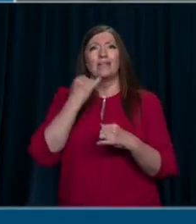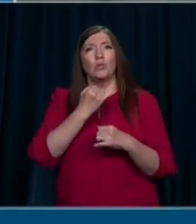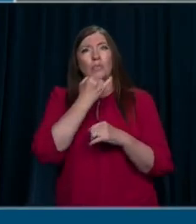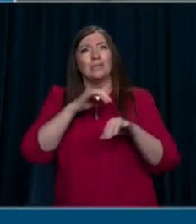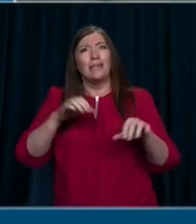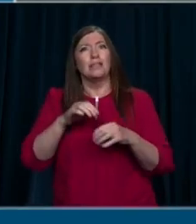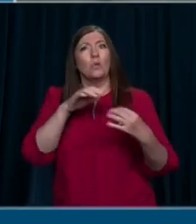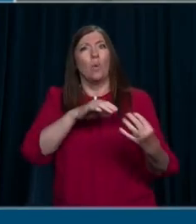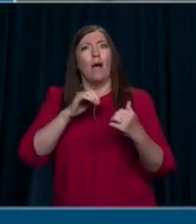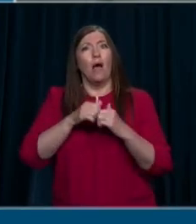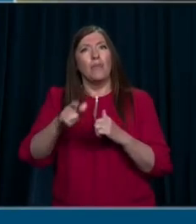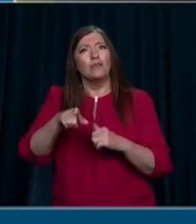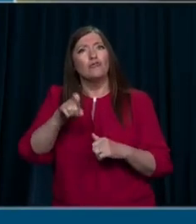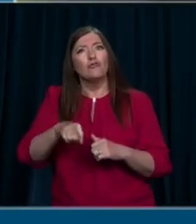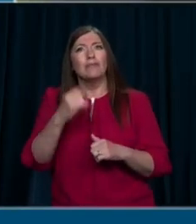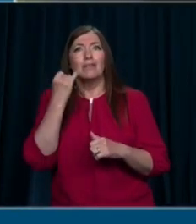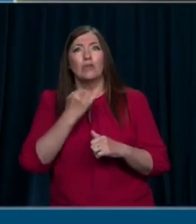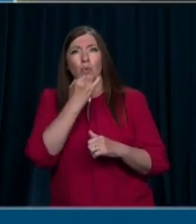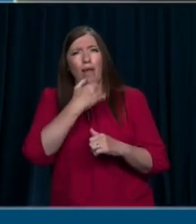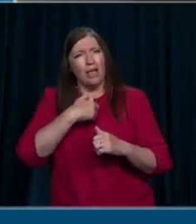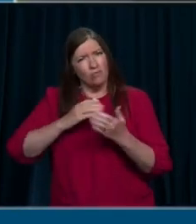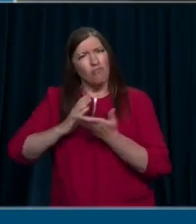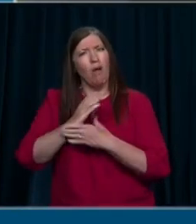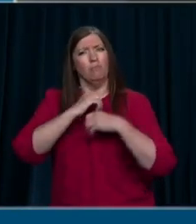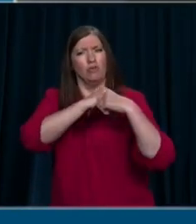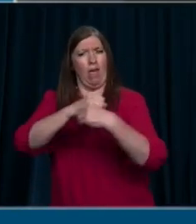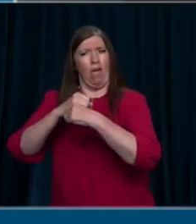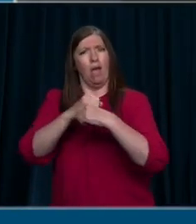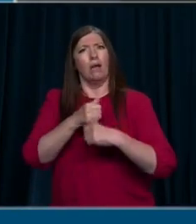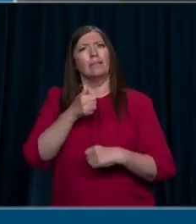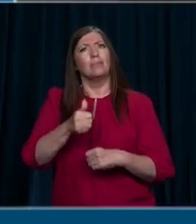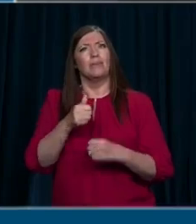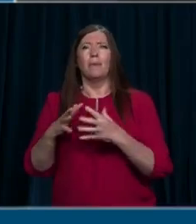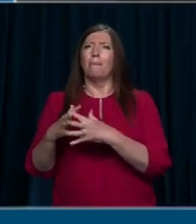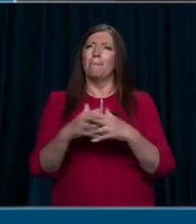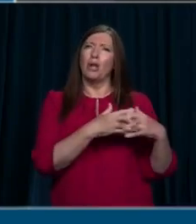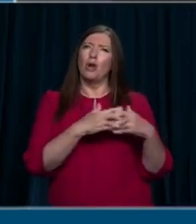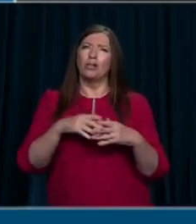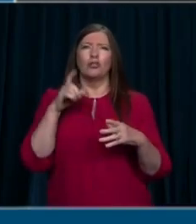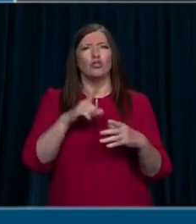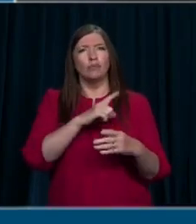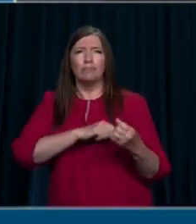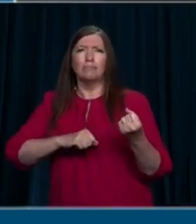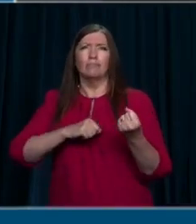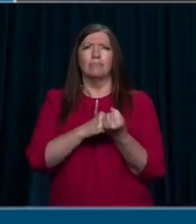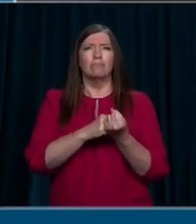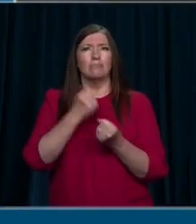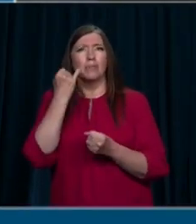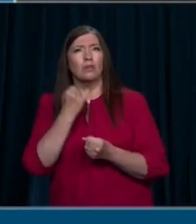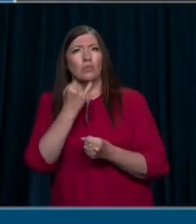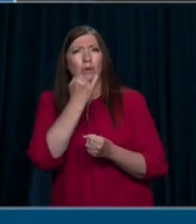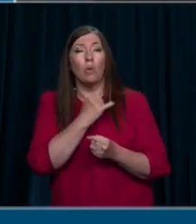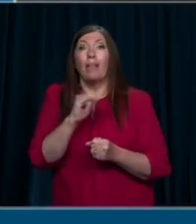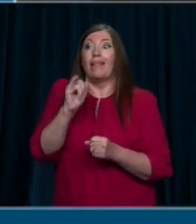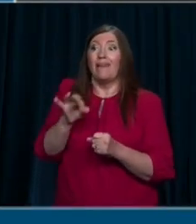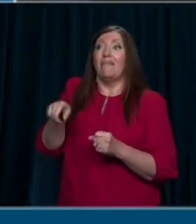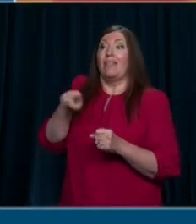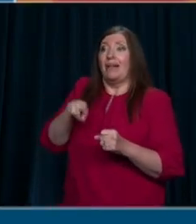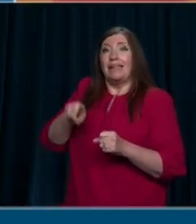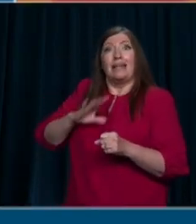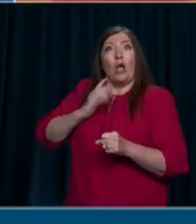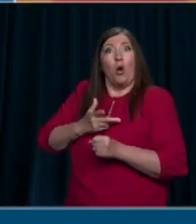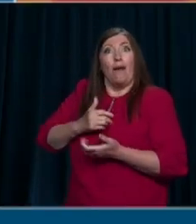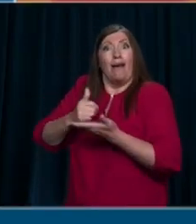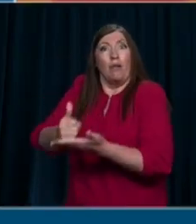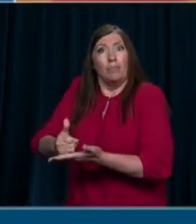should. Israel has the right to protect themselves, and I believe America should stand beside them just in case they need our